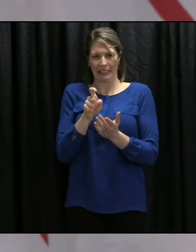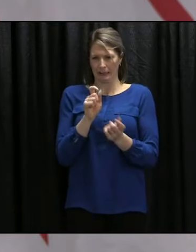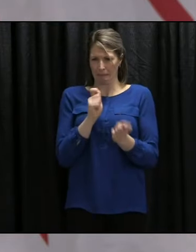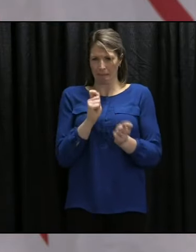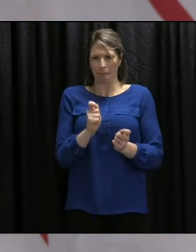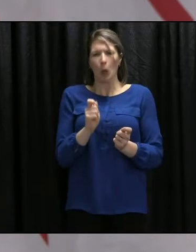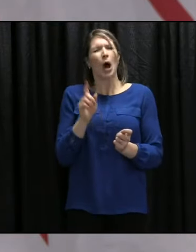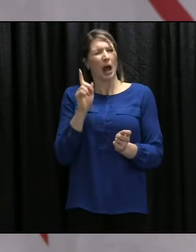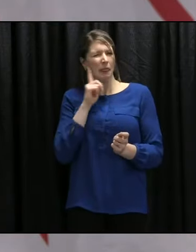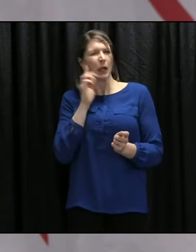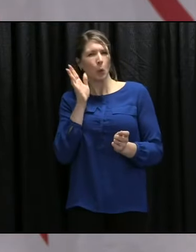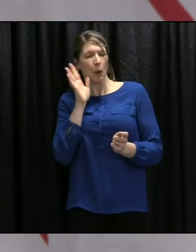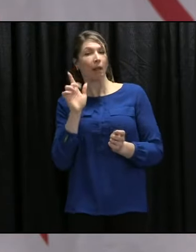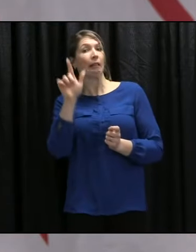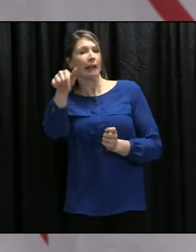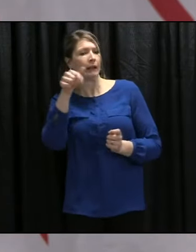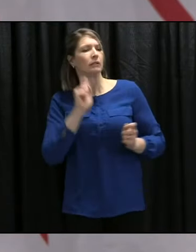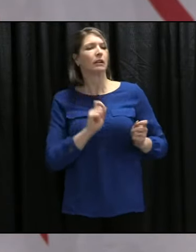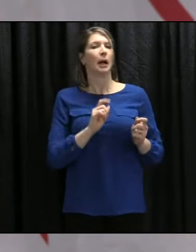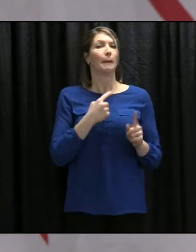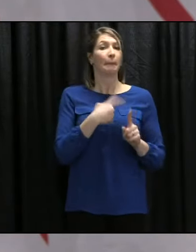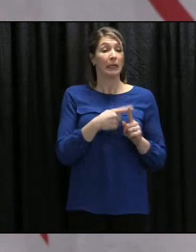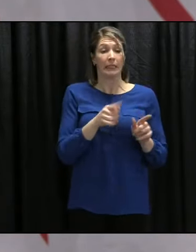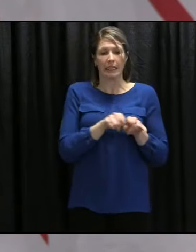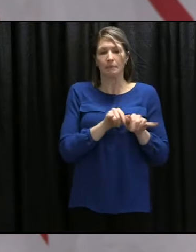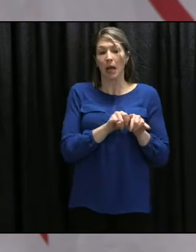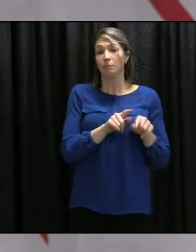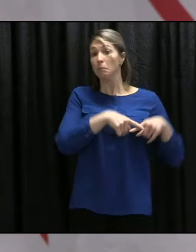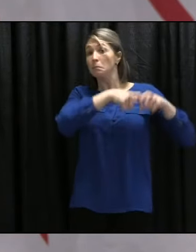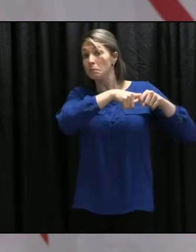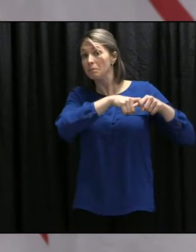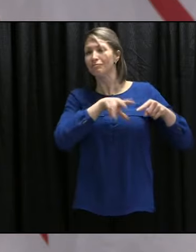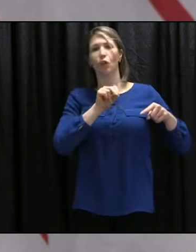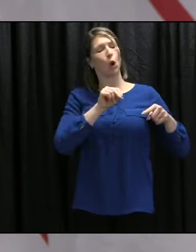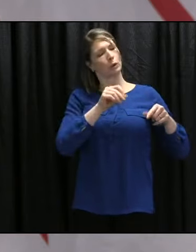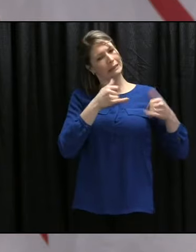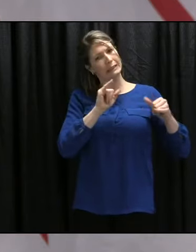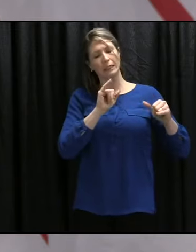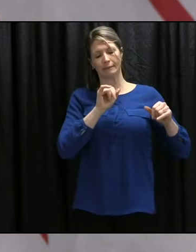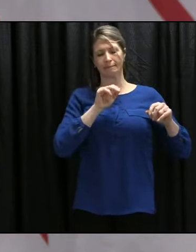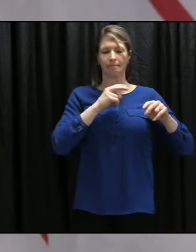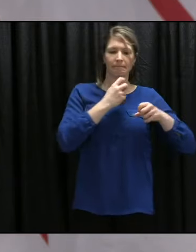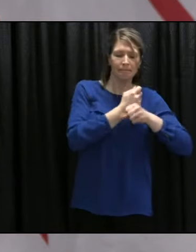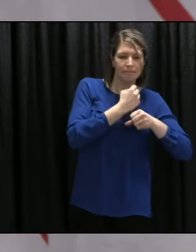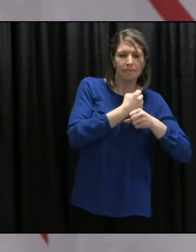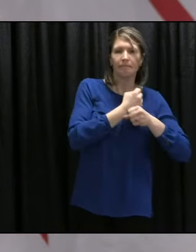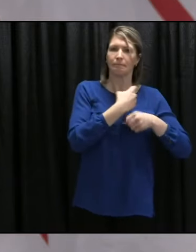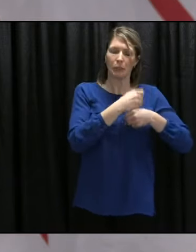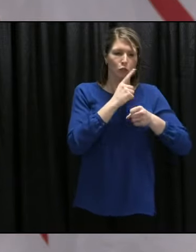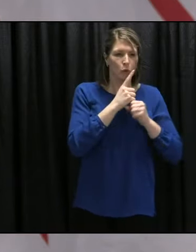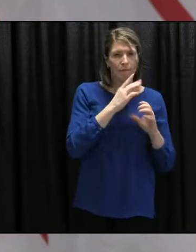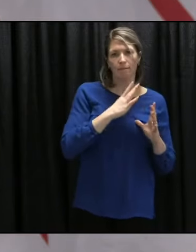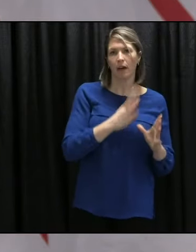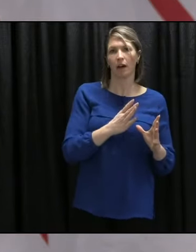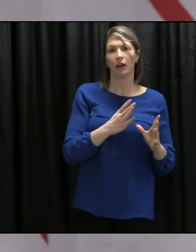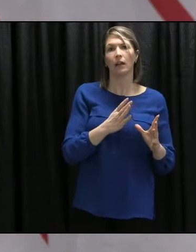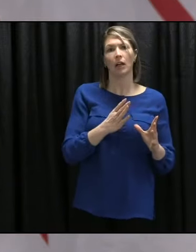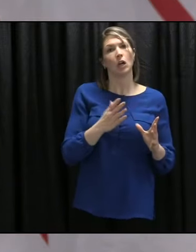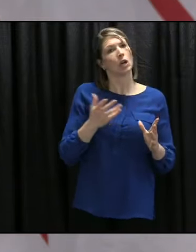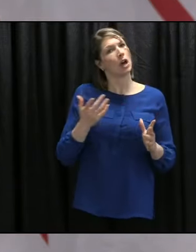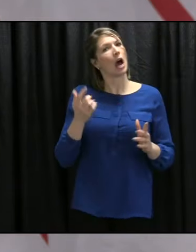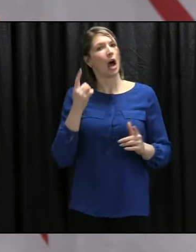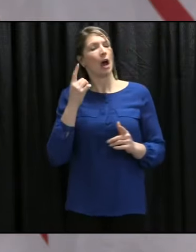look, and we'll continue to do that. These things evolve. And it's important that we make sure that this province is ideally situated to